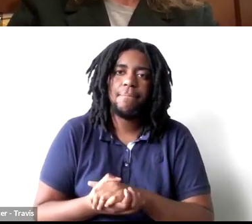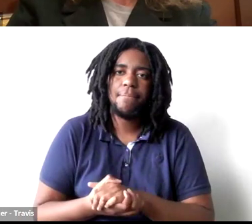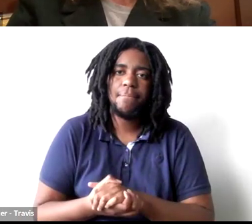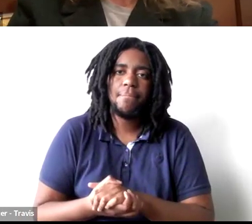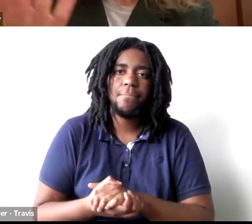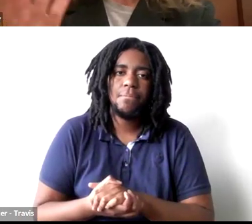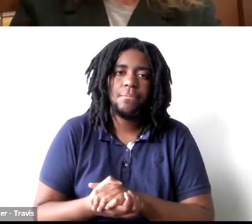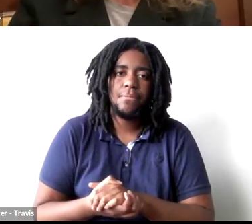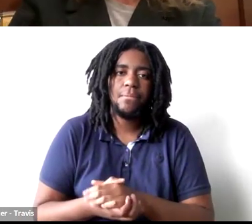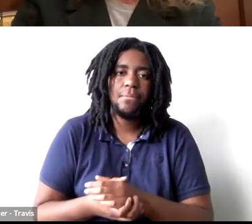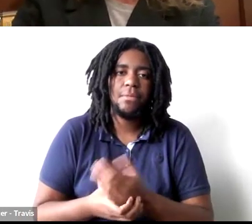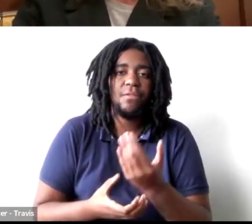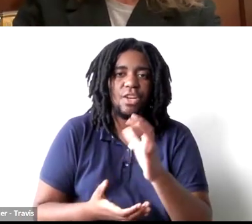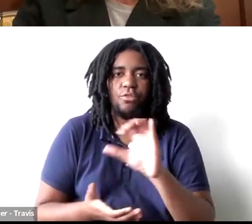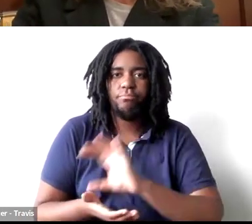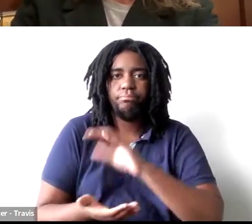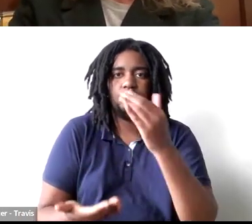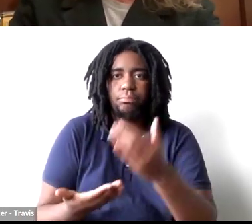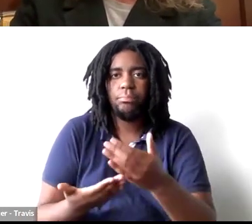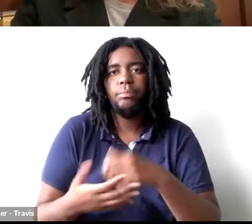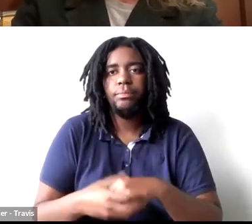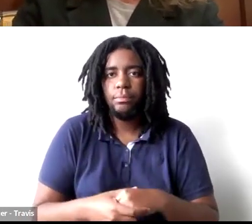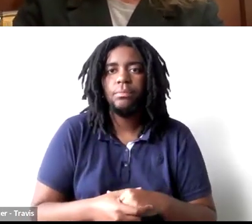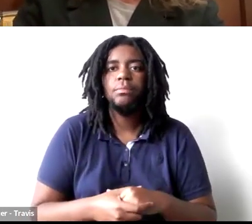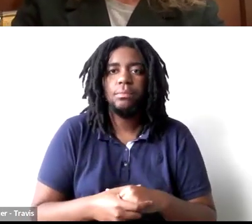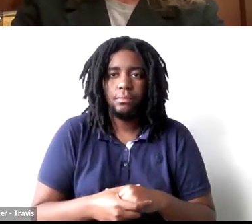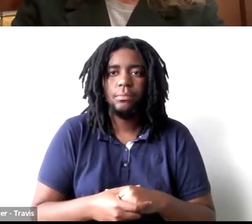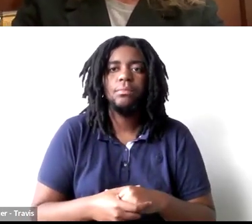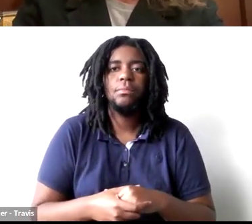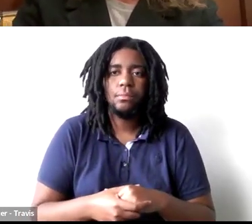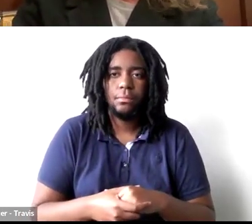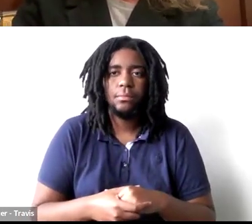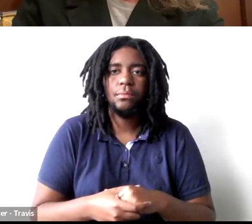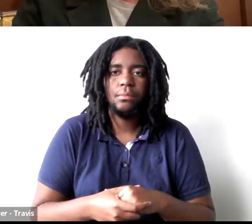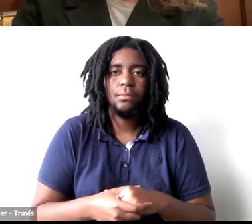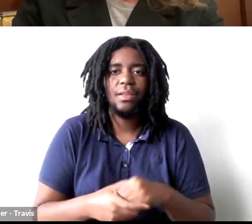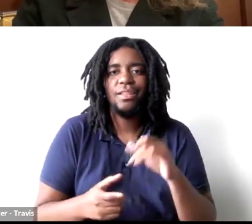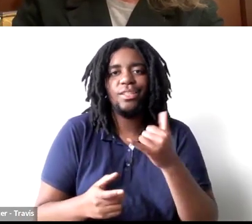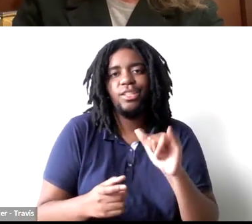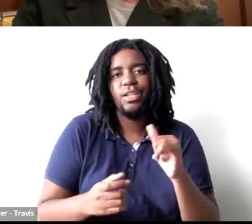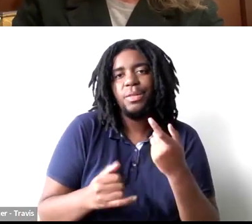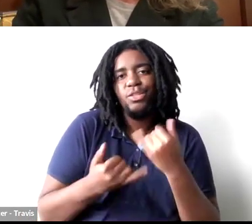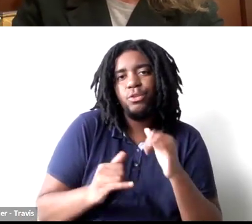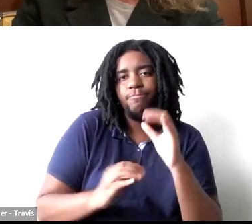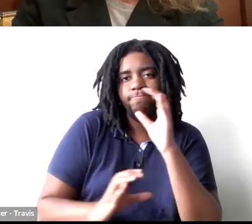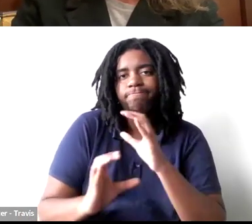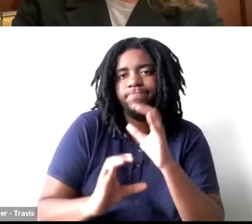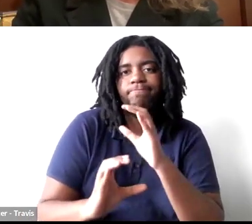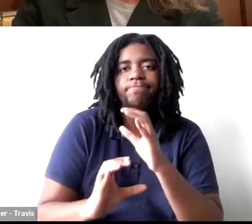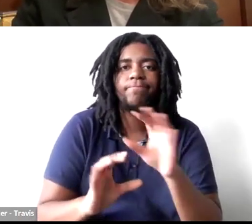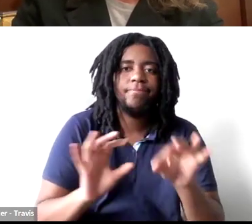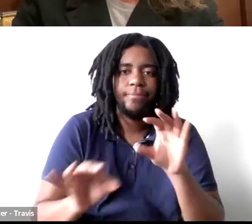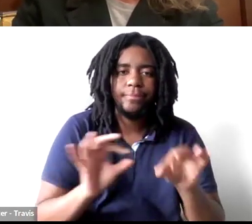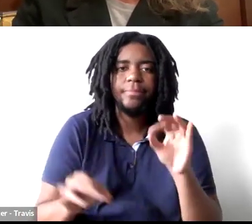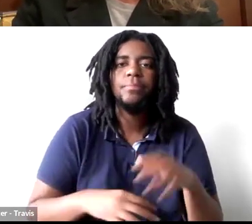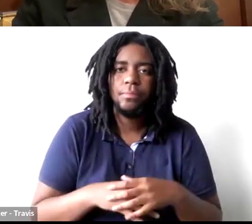they're still looking at everything, just like what Carol said. So yes, you can find genealogical library company